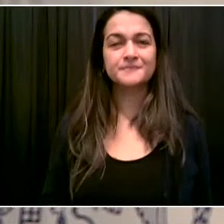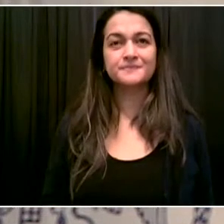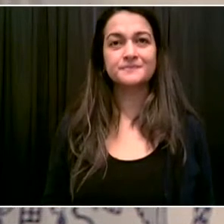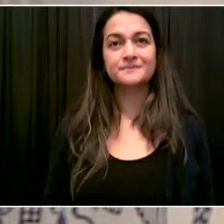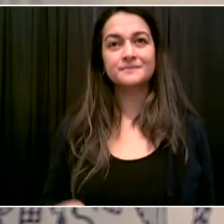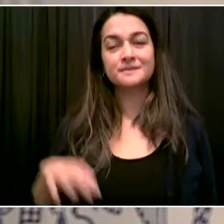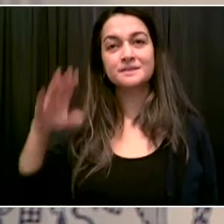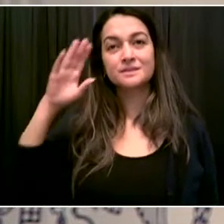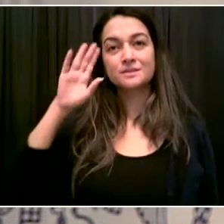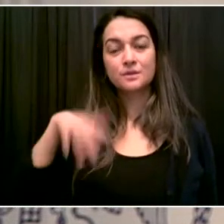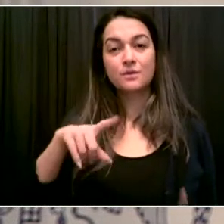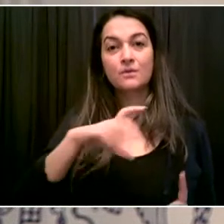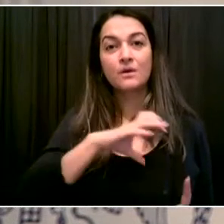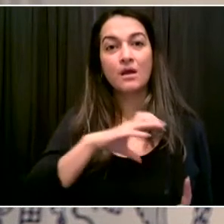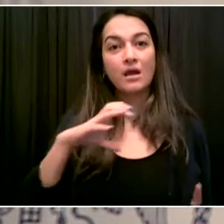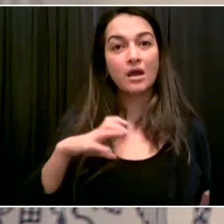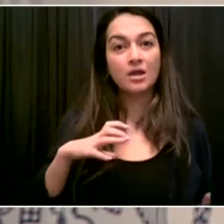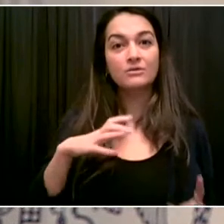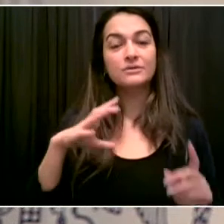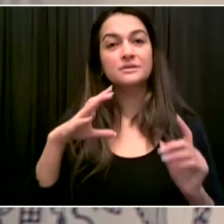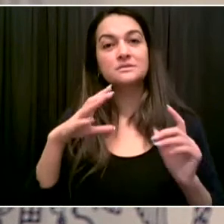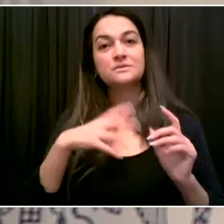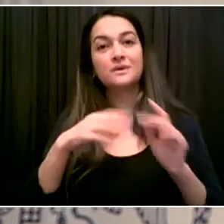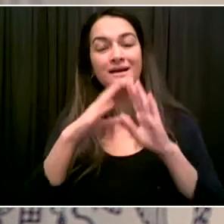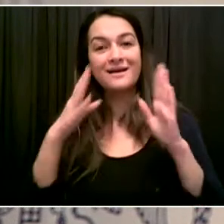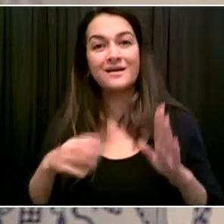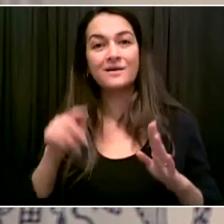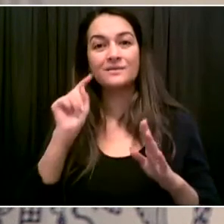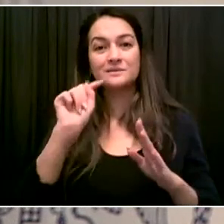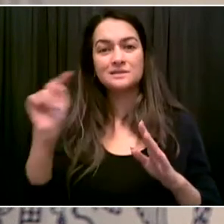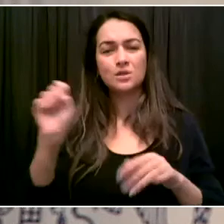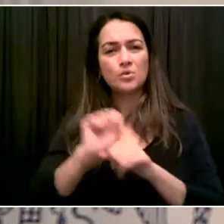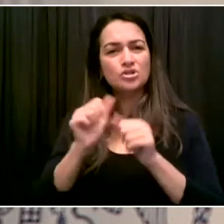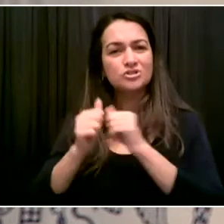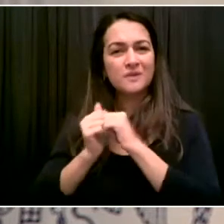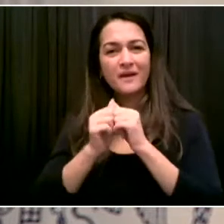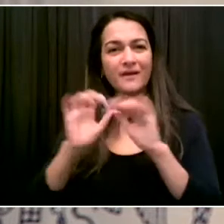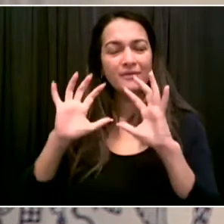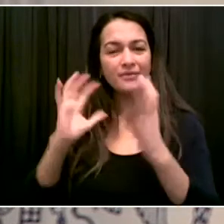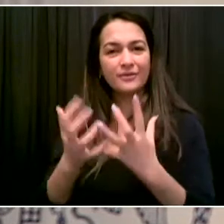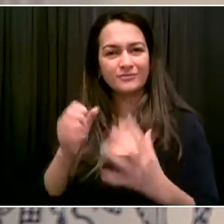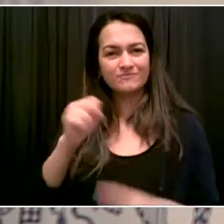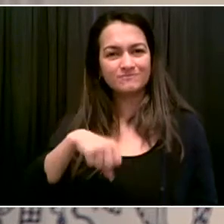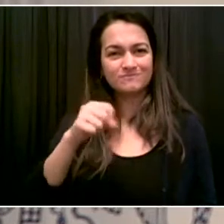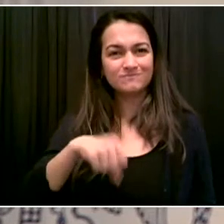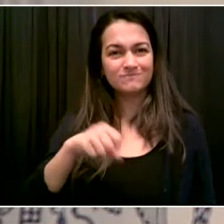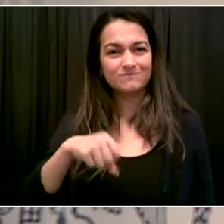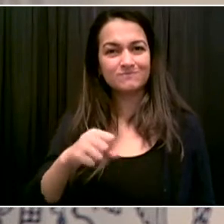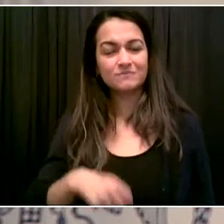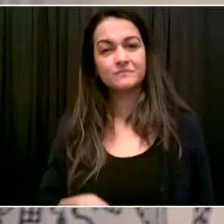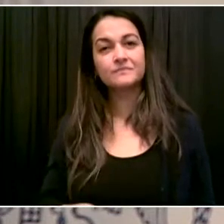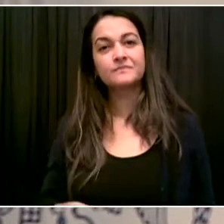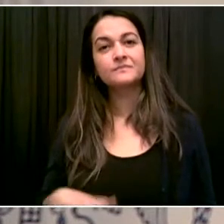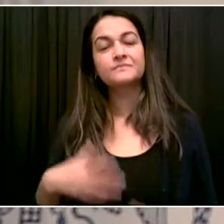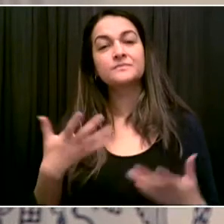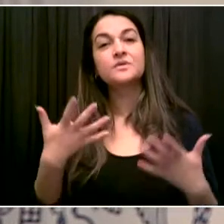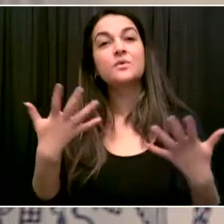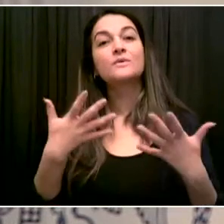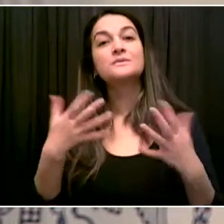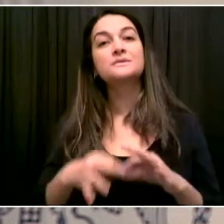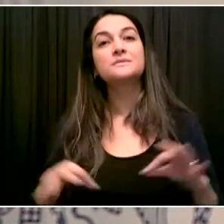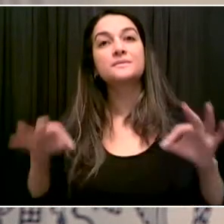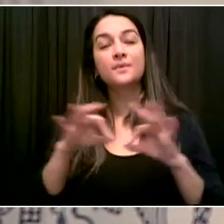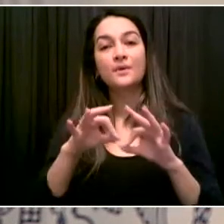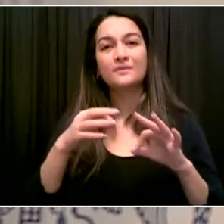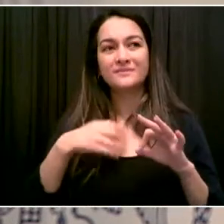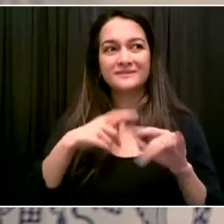Chuck Schumer and Kirsten Gillibrand have different views than Alexandria Ocasio-Cortez, and she has different views than